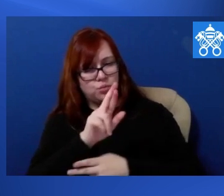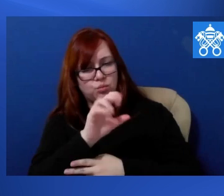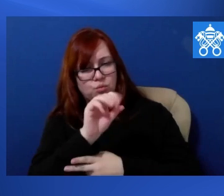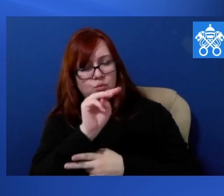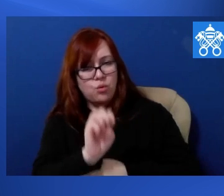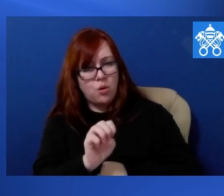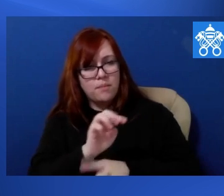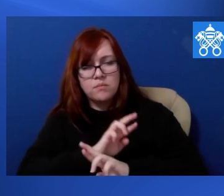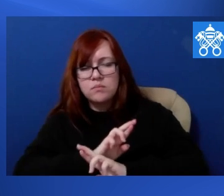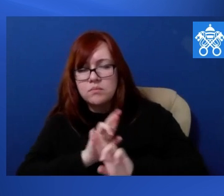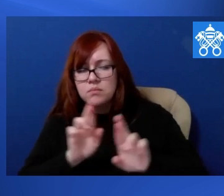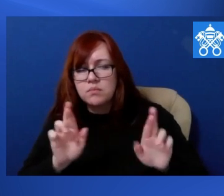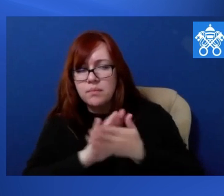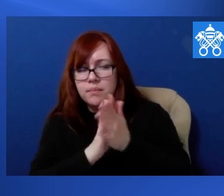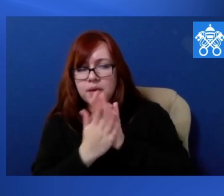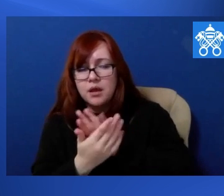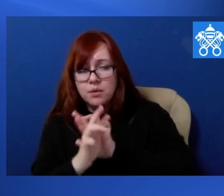the Holy Year, a city of hope?